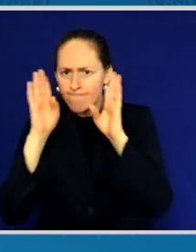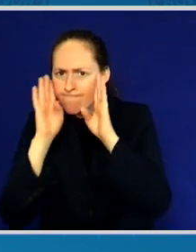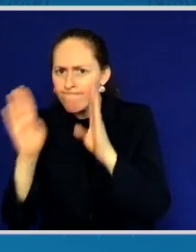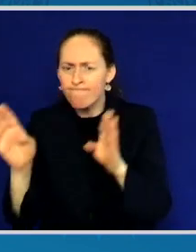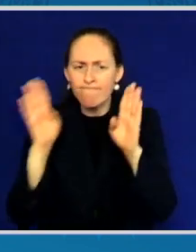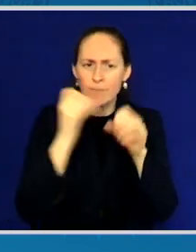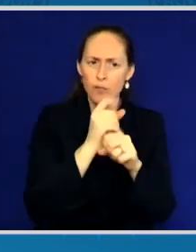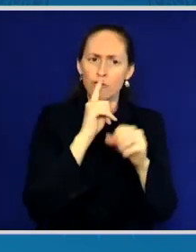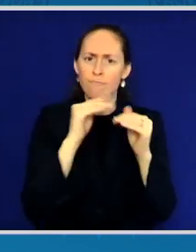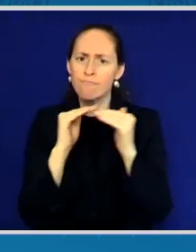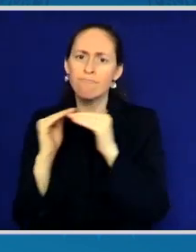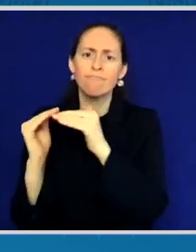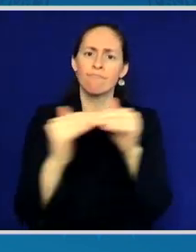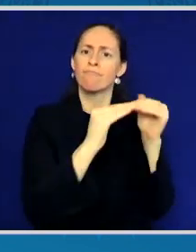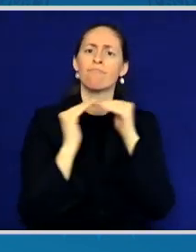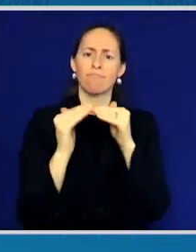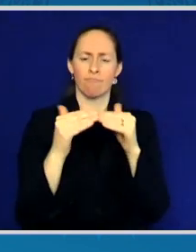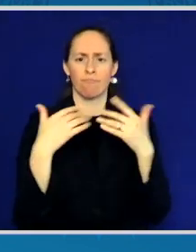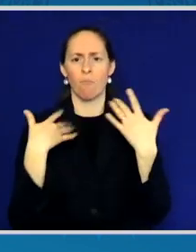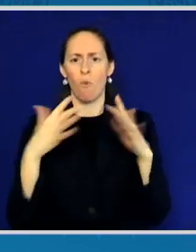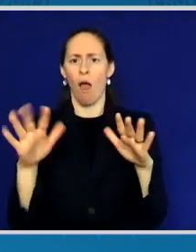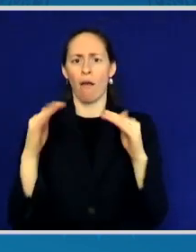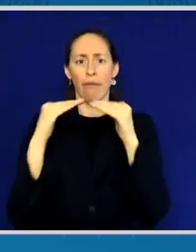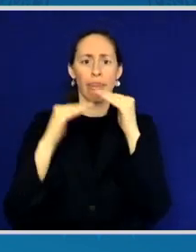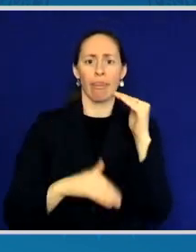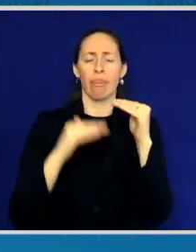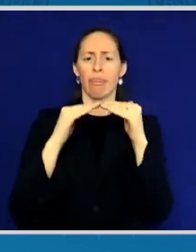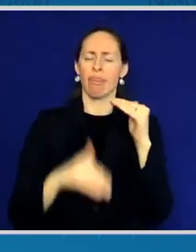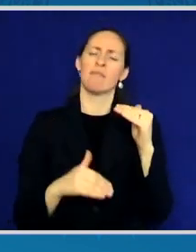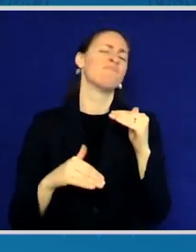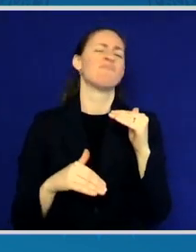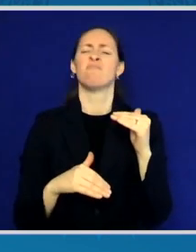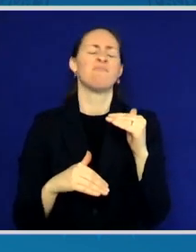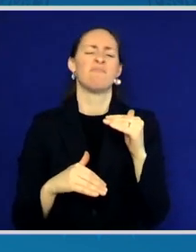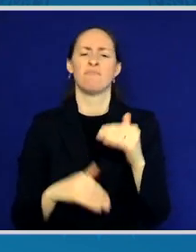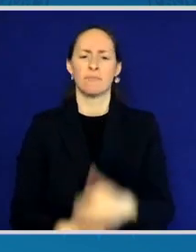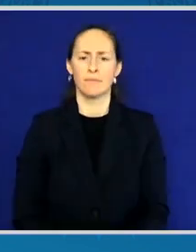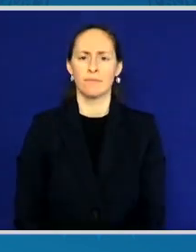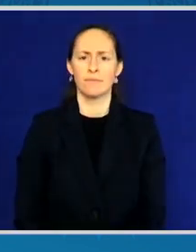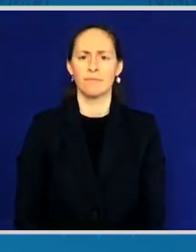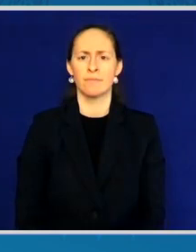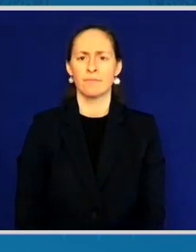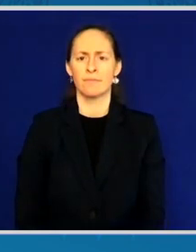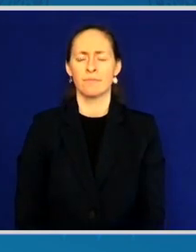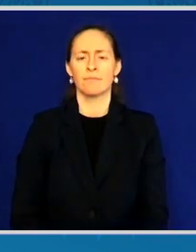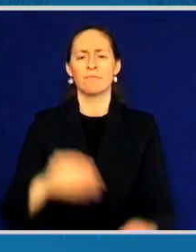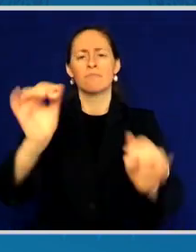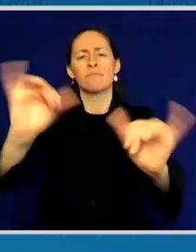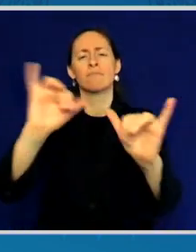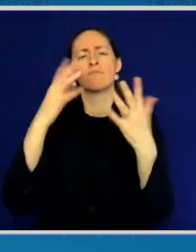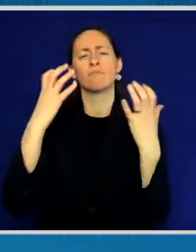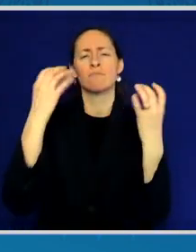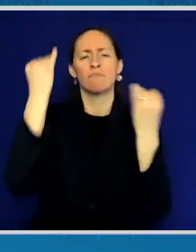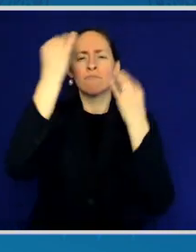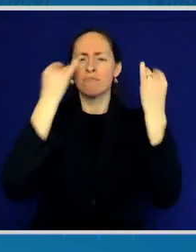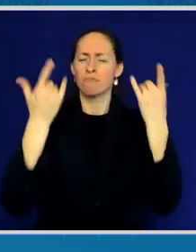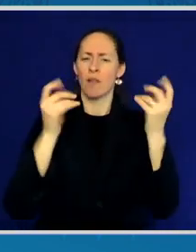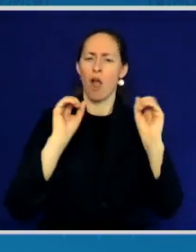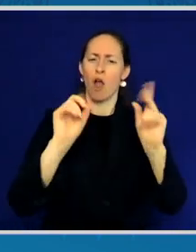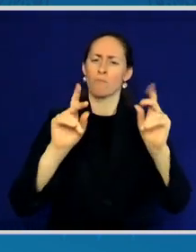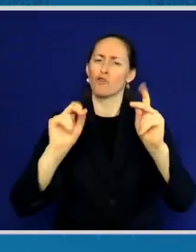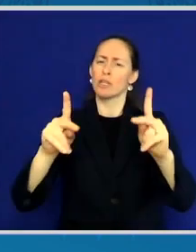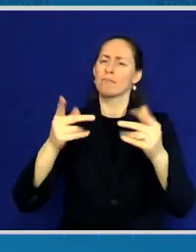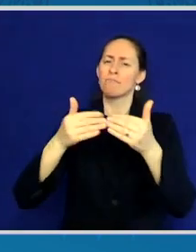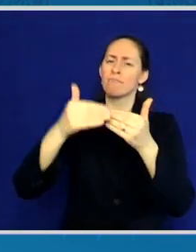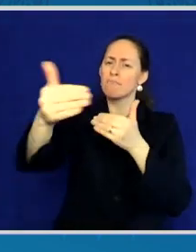long-standing inequities. But thinking of it in terms of also the opportunities, be it for Mr.